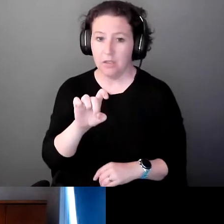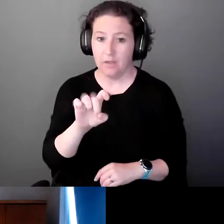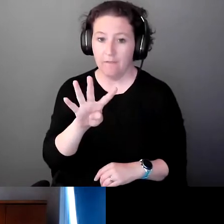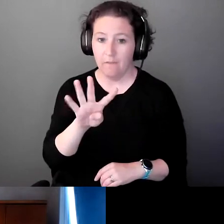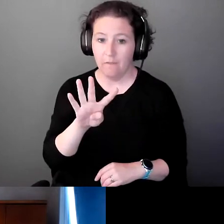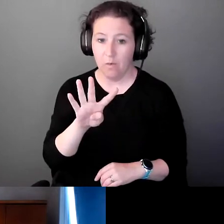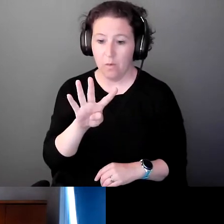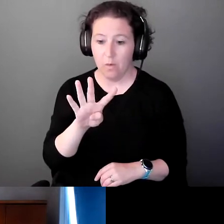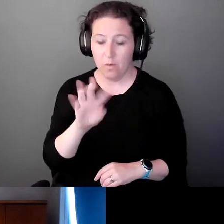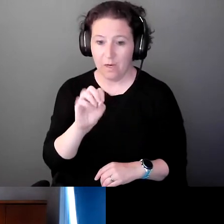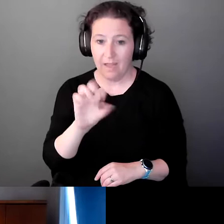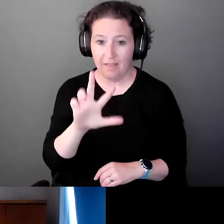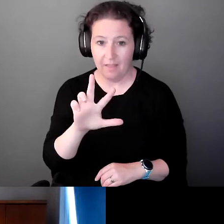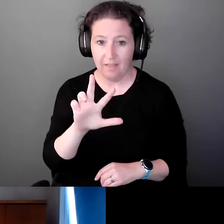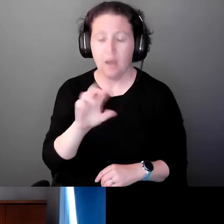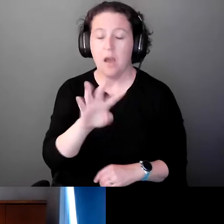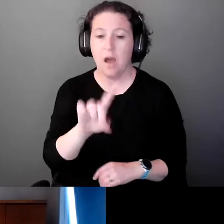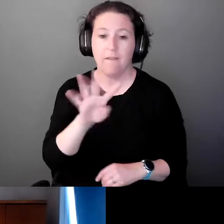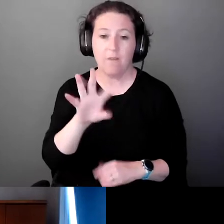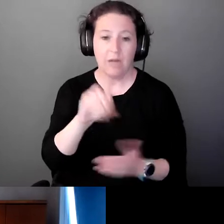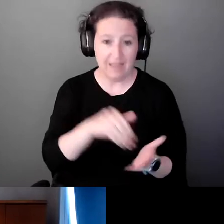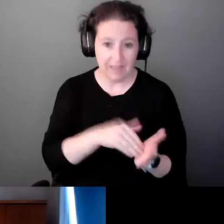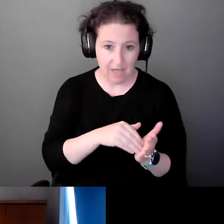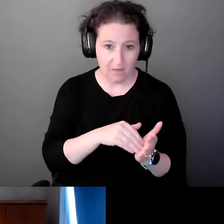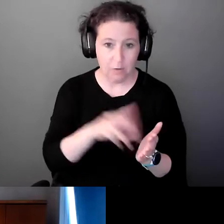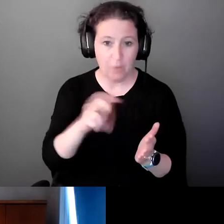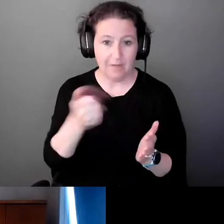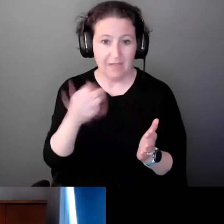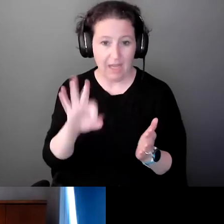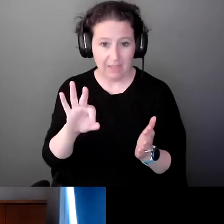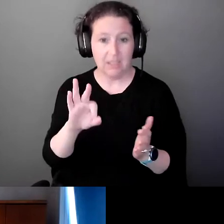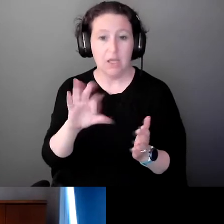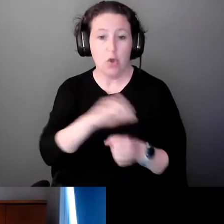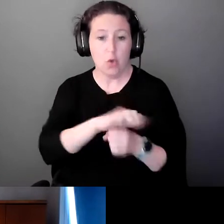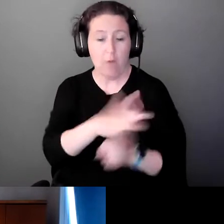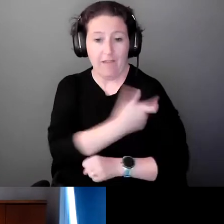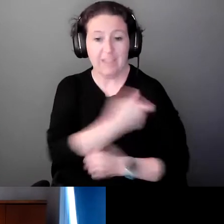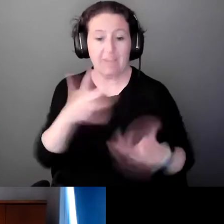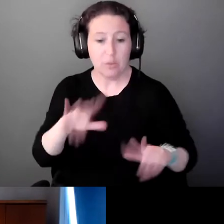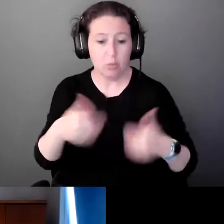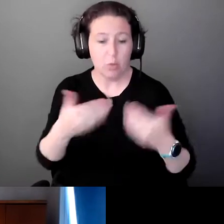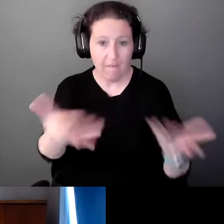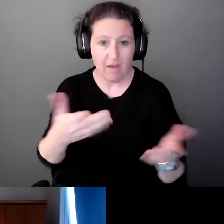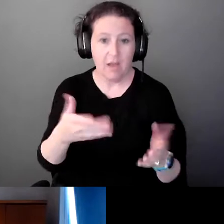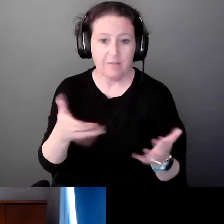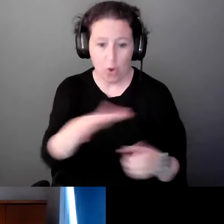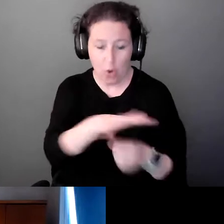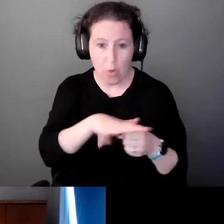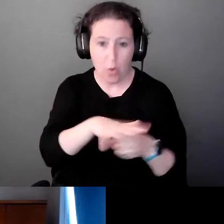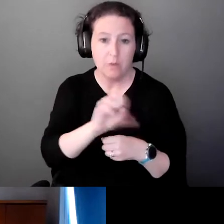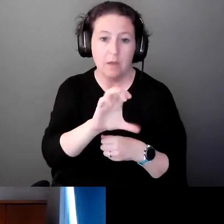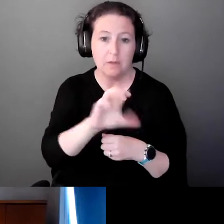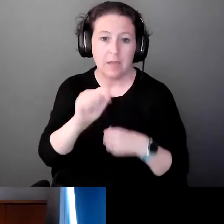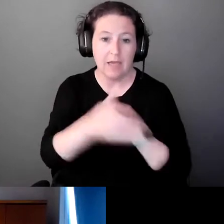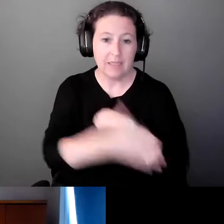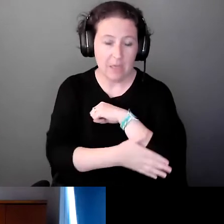140,235 COVID-19 vaccines have been given by providers here in Scott County. When we look at our own population,